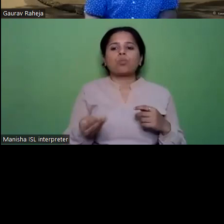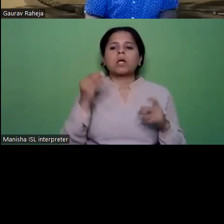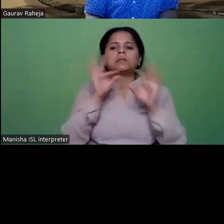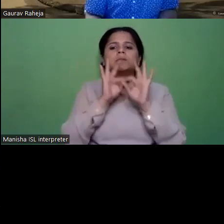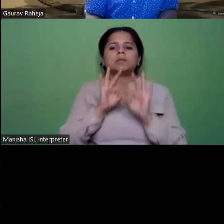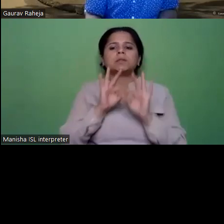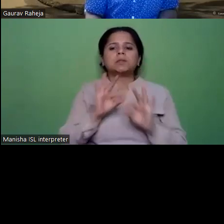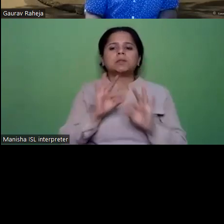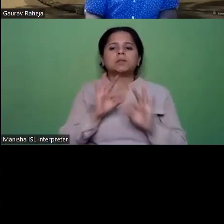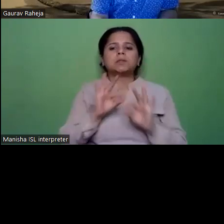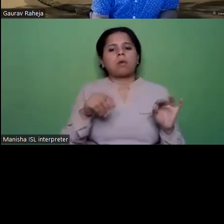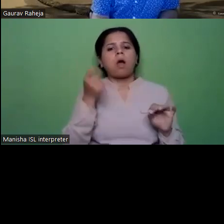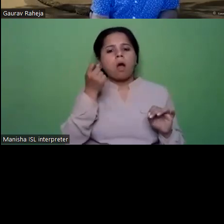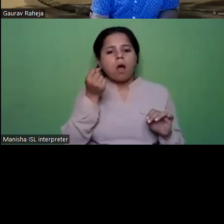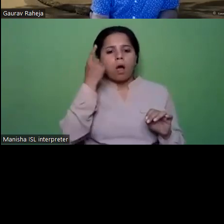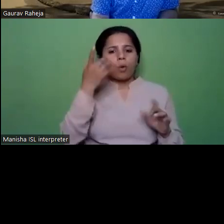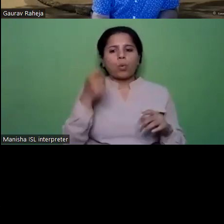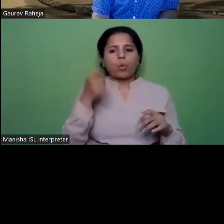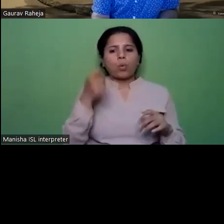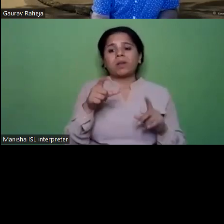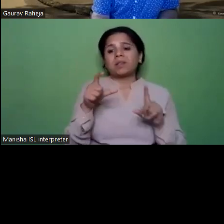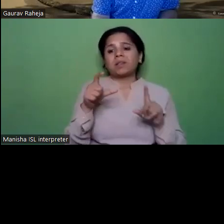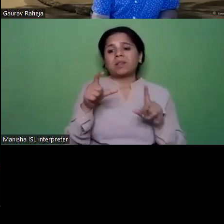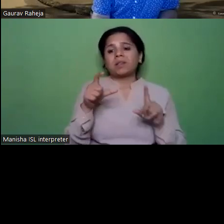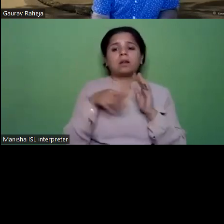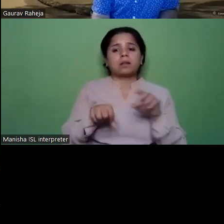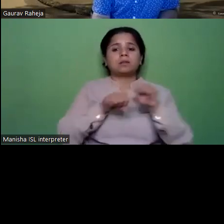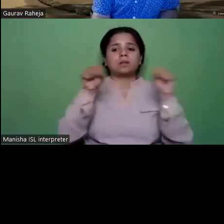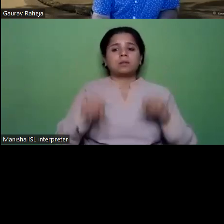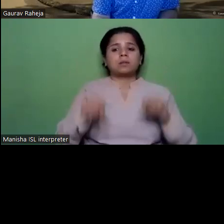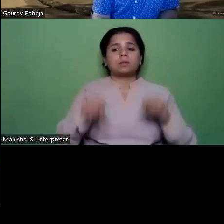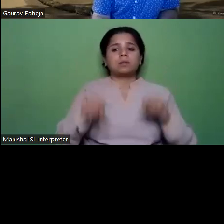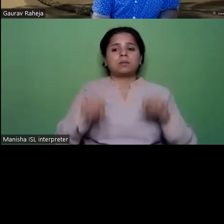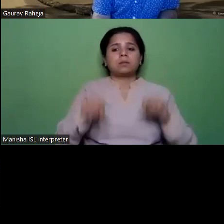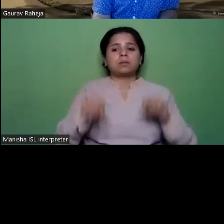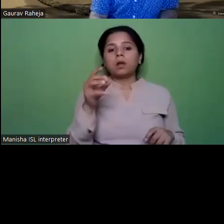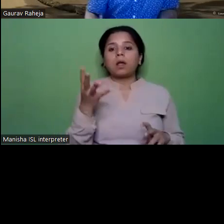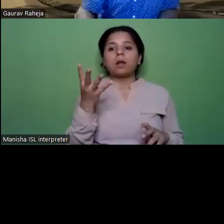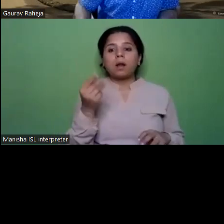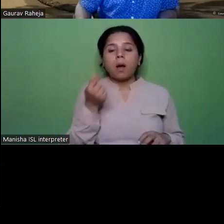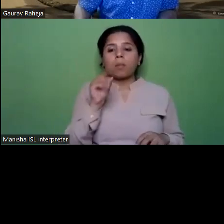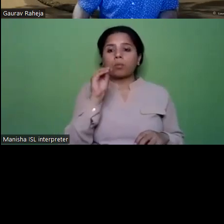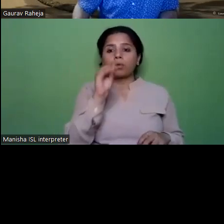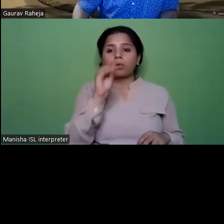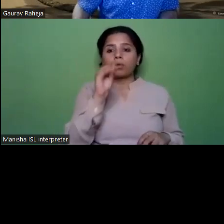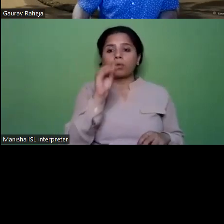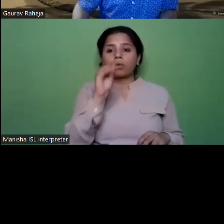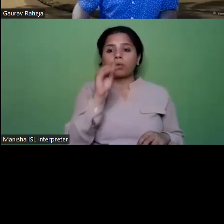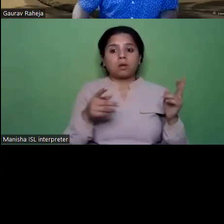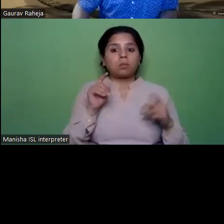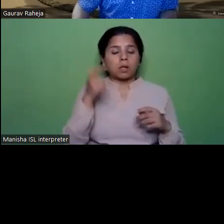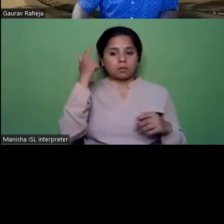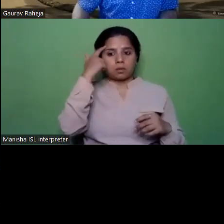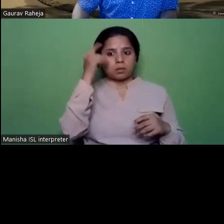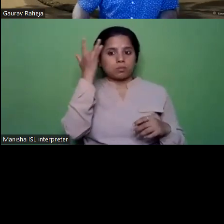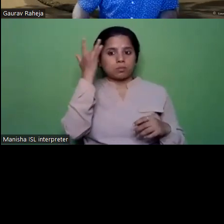and intuitive. In a digital system, I need to put the temperature, which means it needs to have a certain level of intellect and